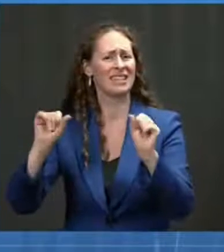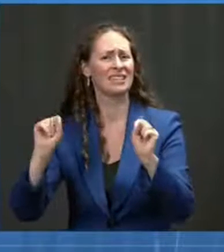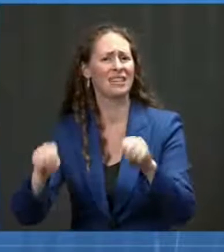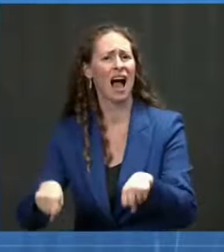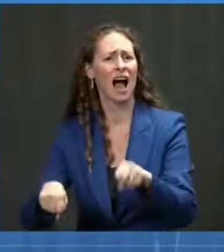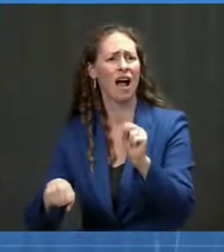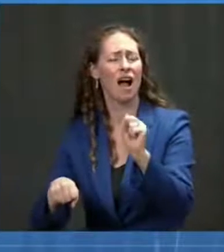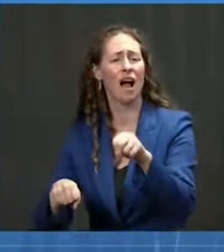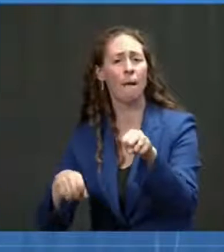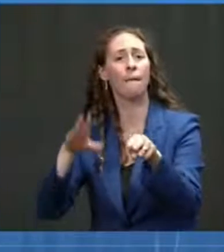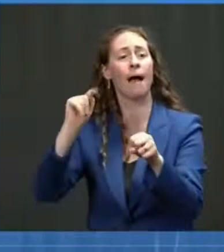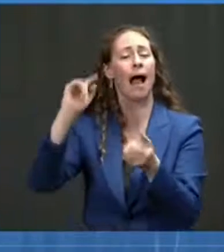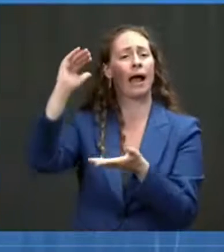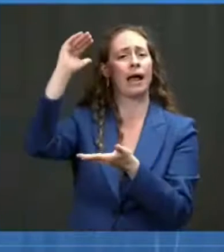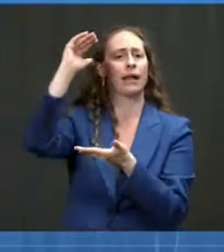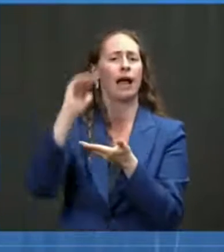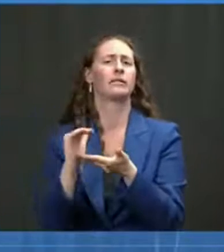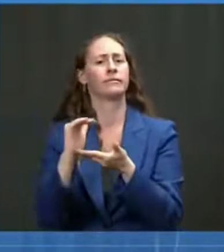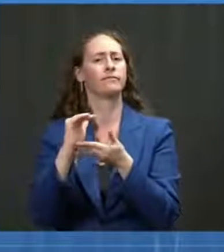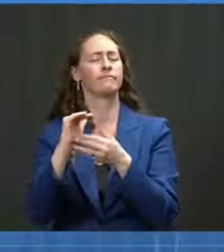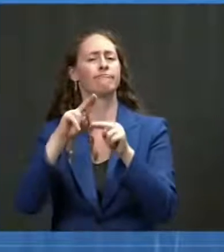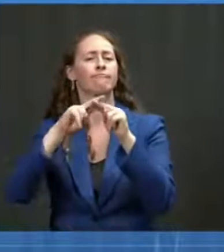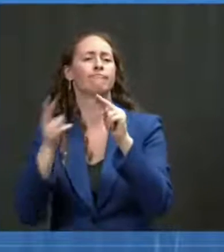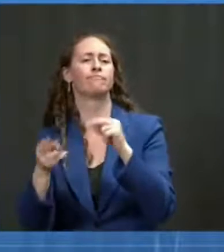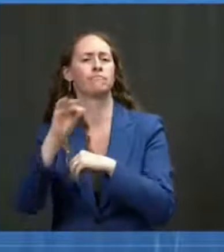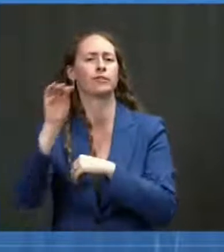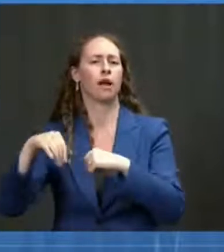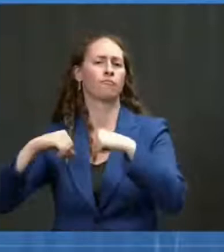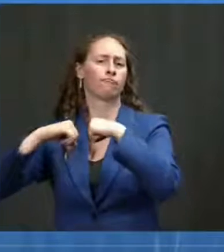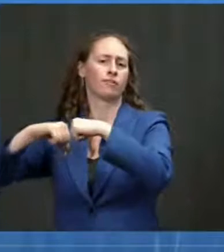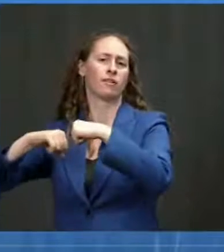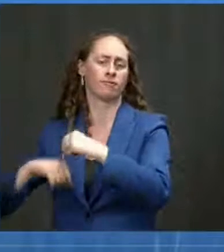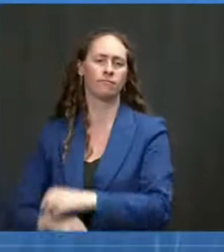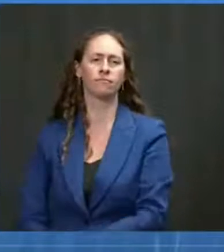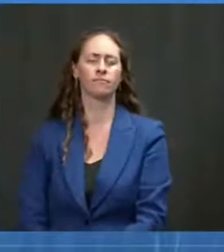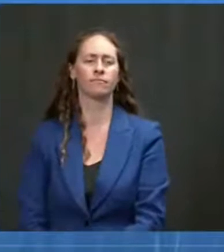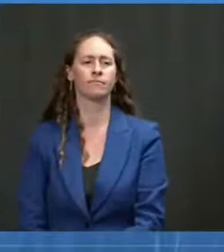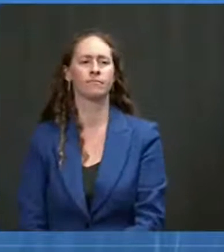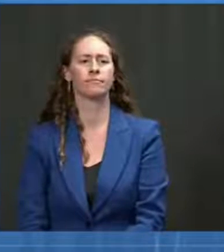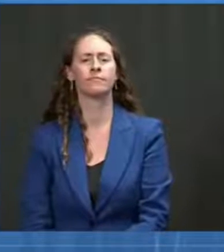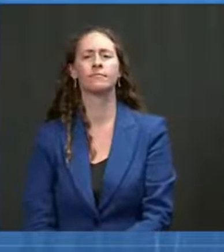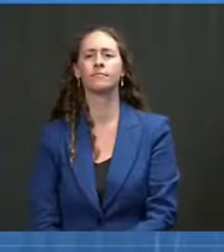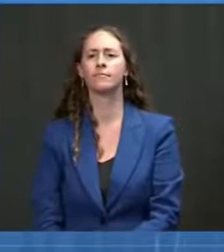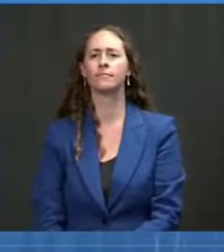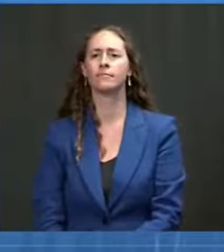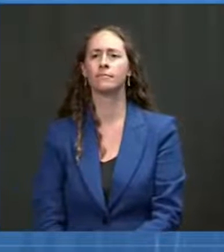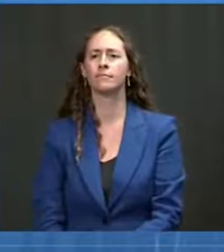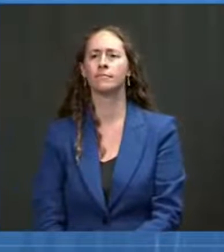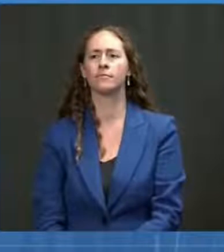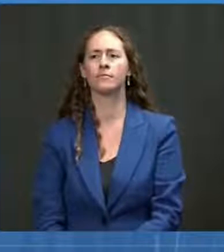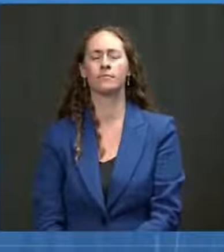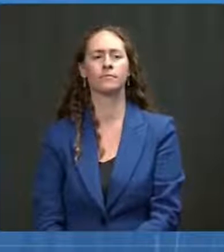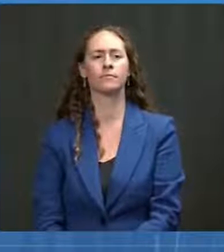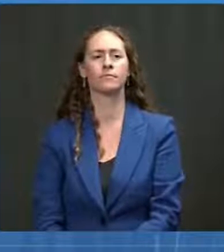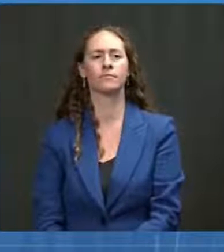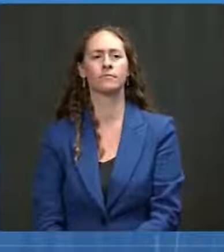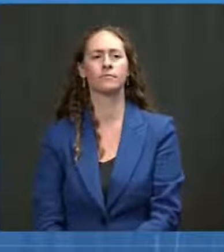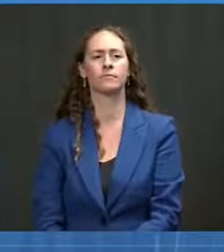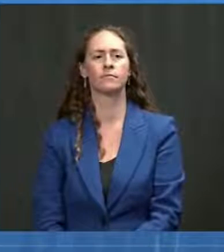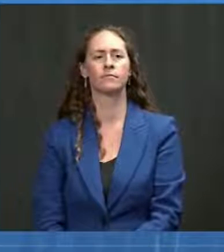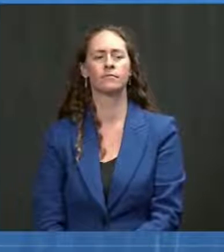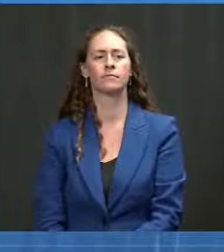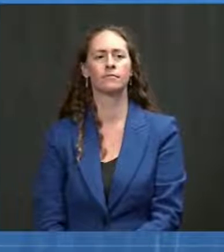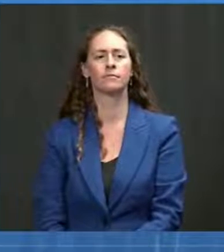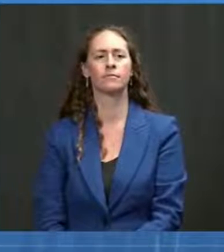in the context of the Delta variant may be correlated with less protection against SARS-CoV-2 infection than against prior